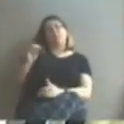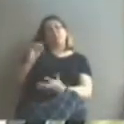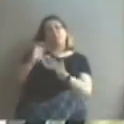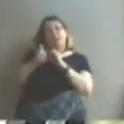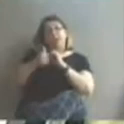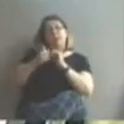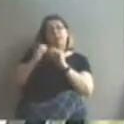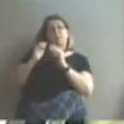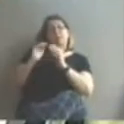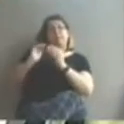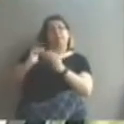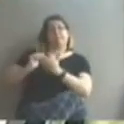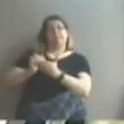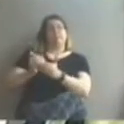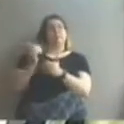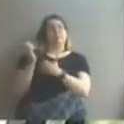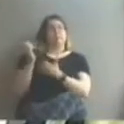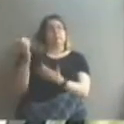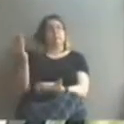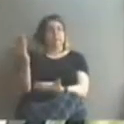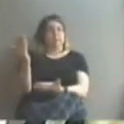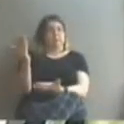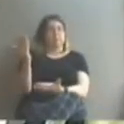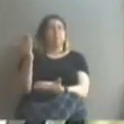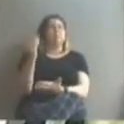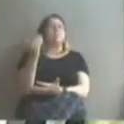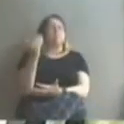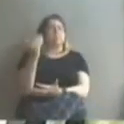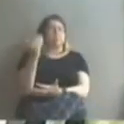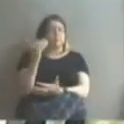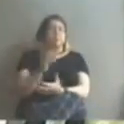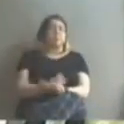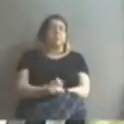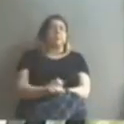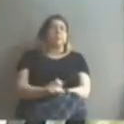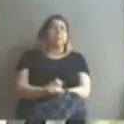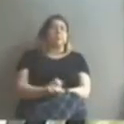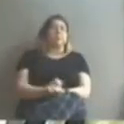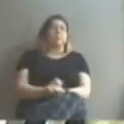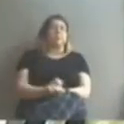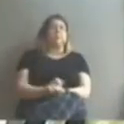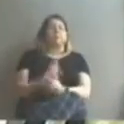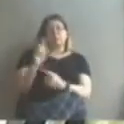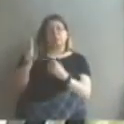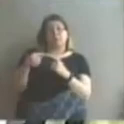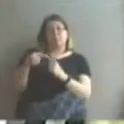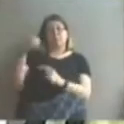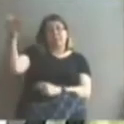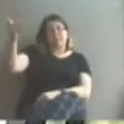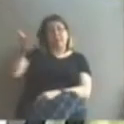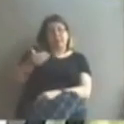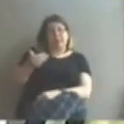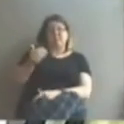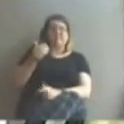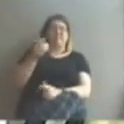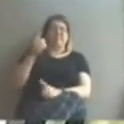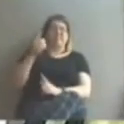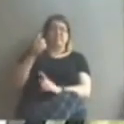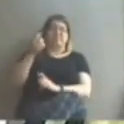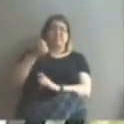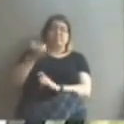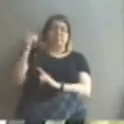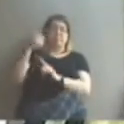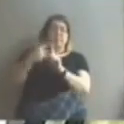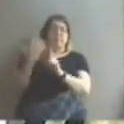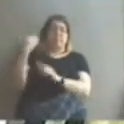moving towards the recommendation? So upon a hire, months ago,